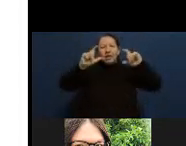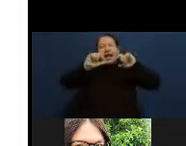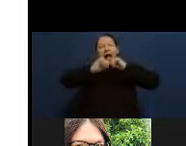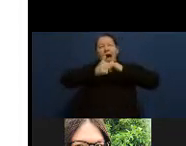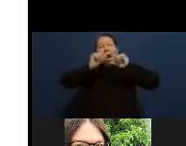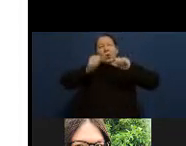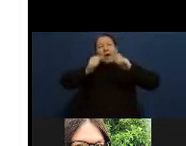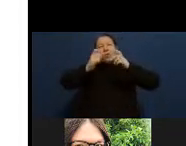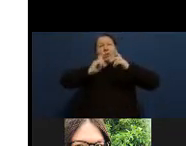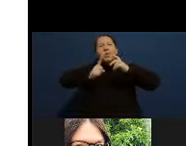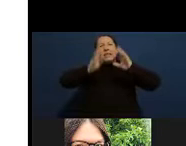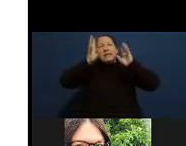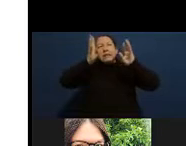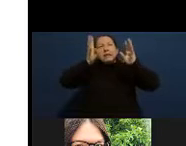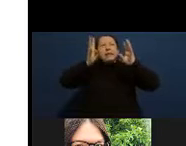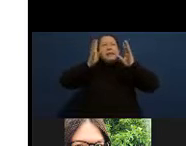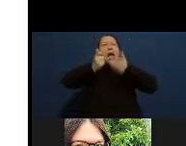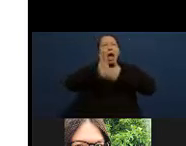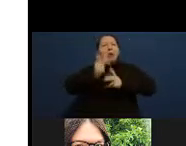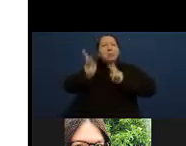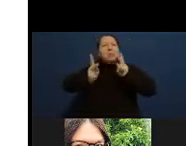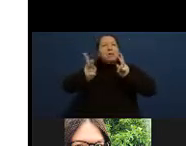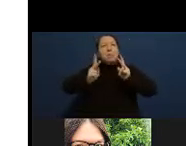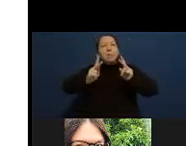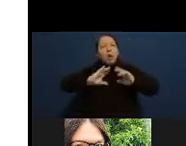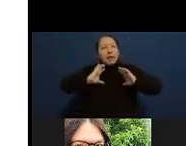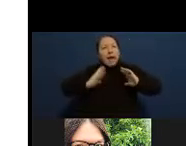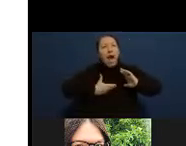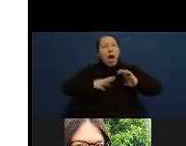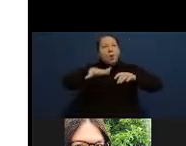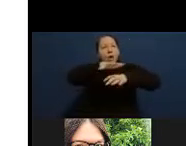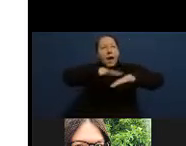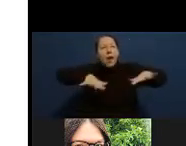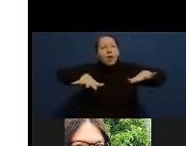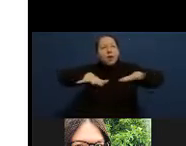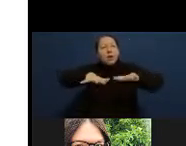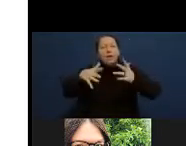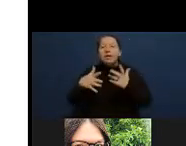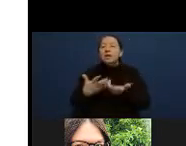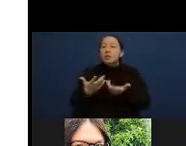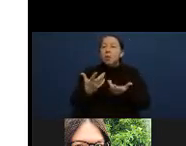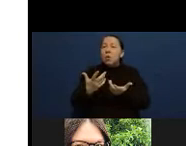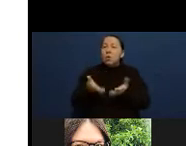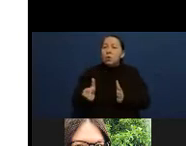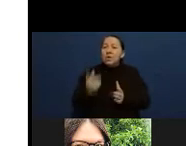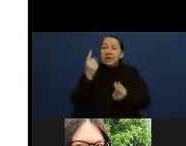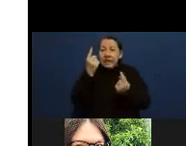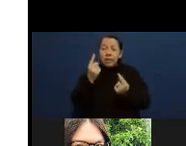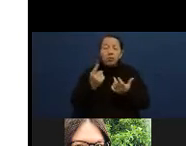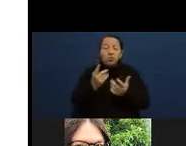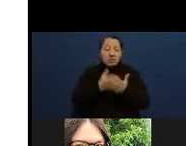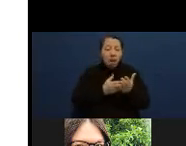in our area that we're at. And so think about some areas that we can talk about when we start the discussion a little